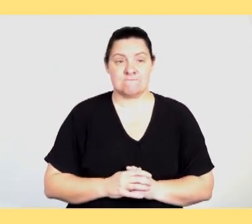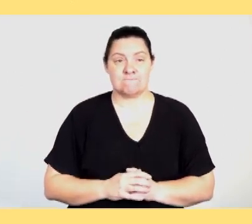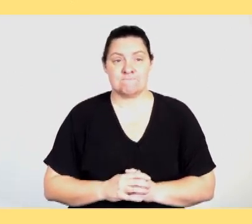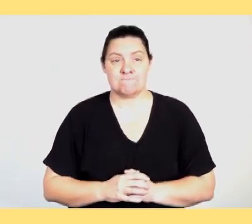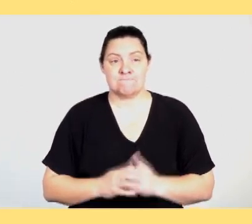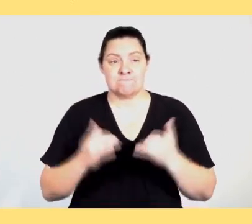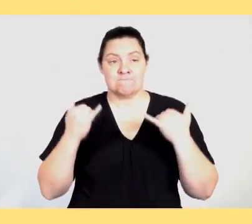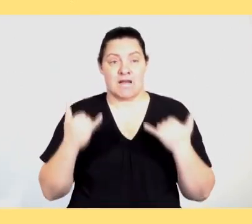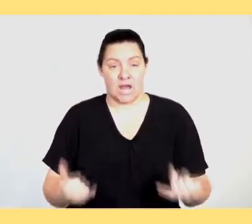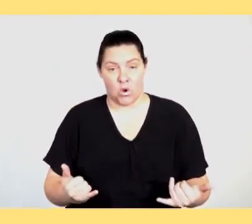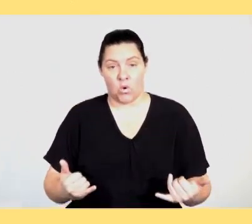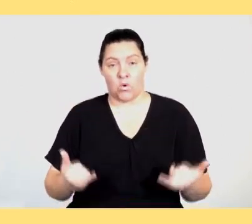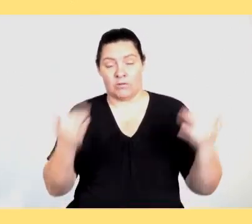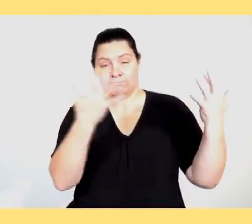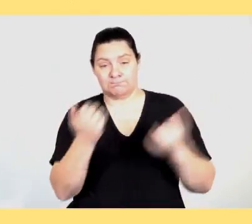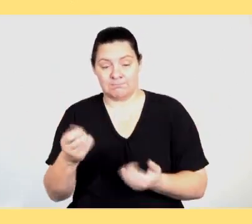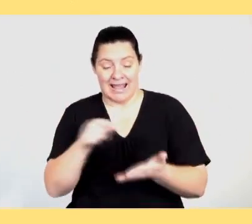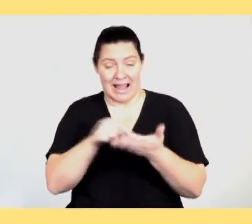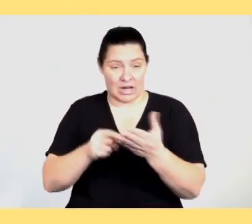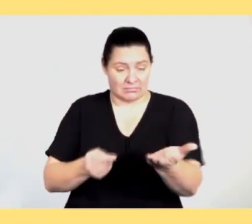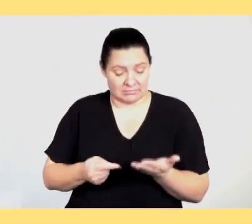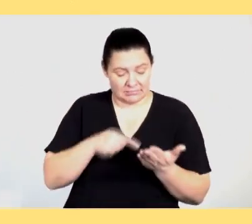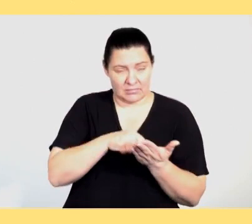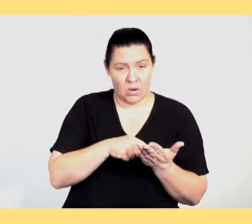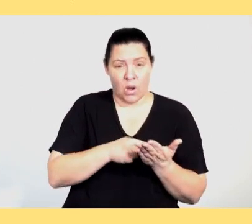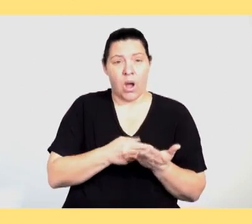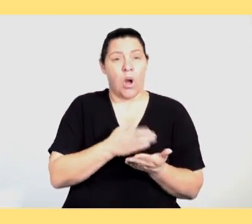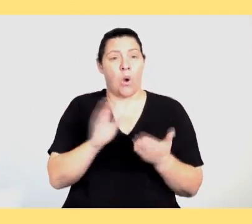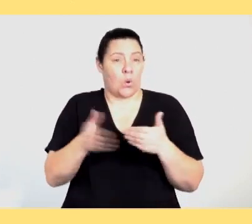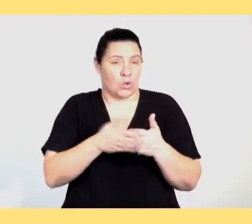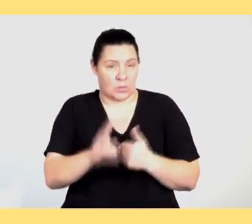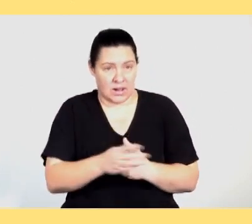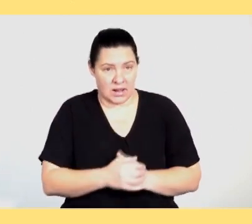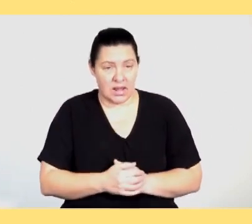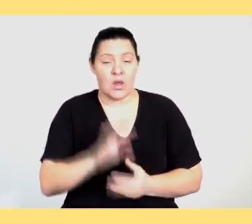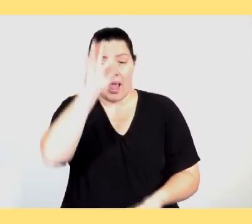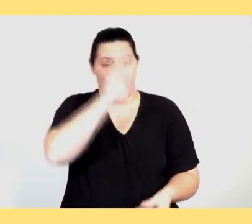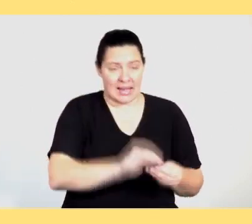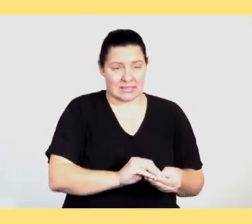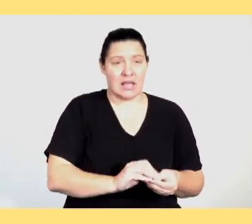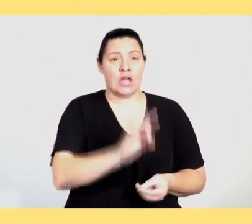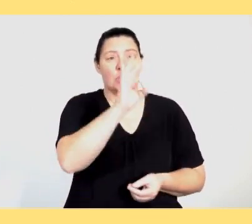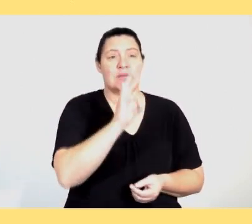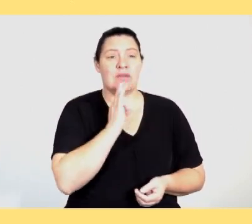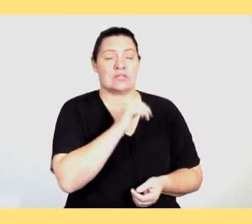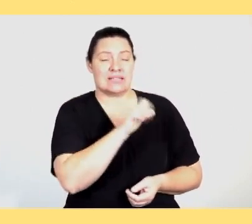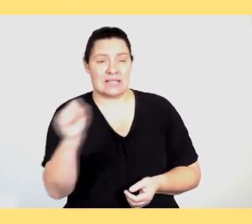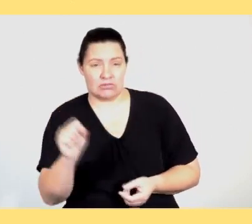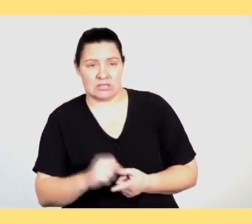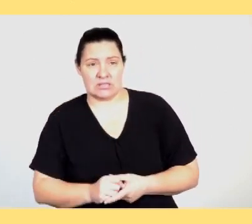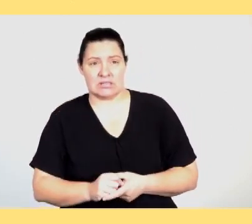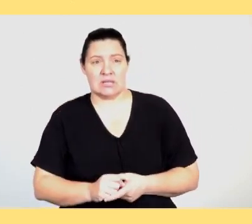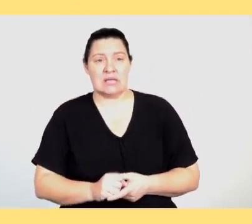16,875. Now, have your calculator close to you because we're going to close this off now. We're going to add now